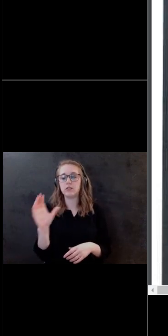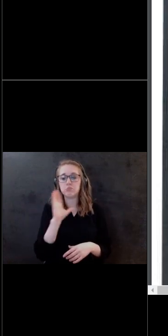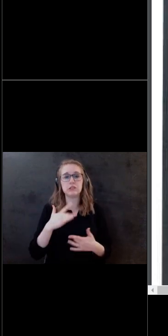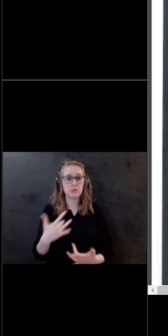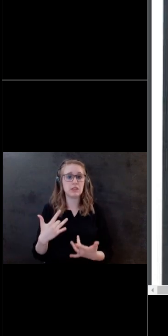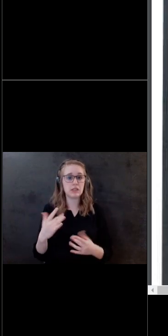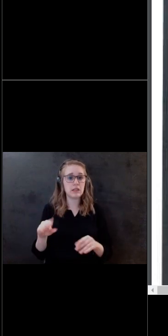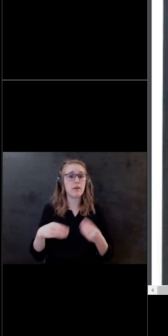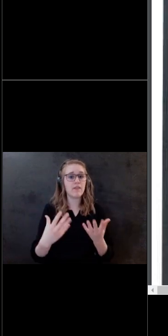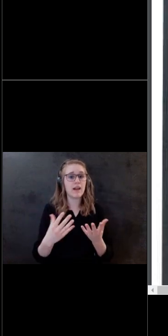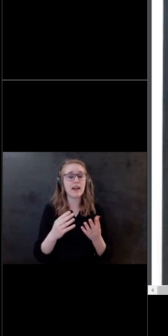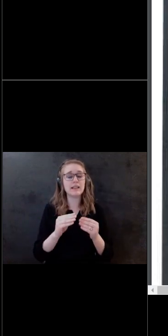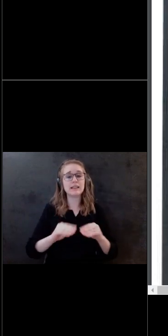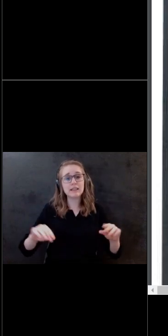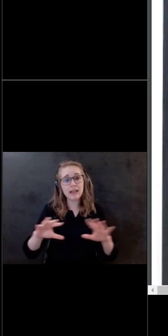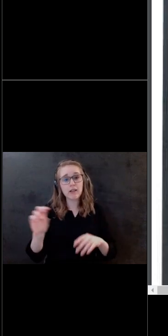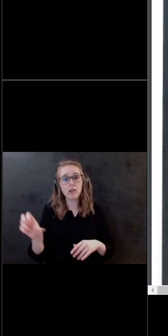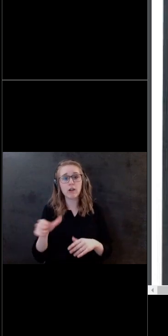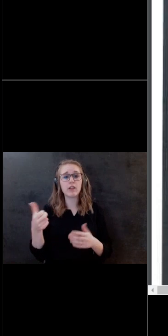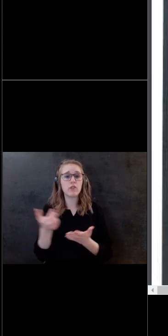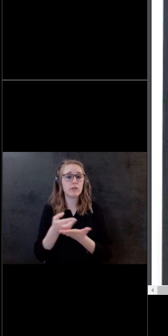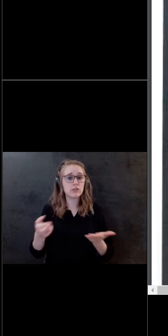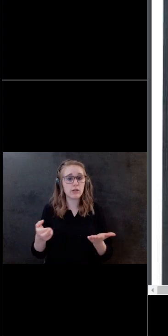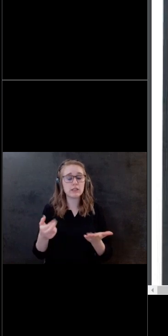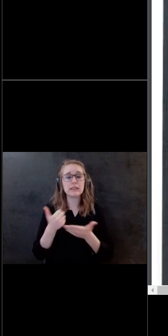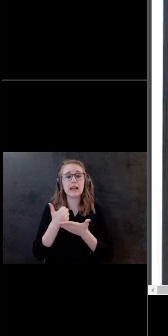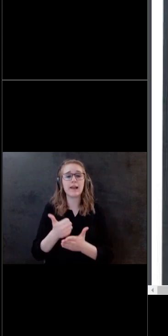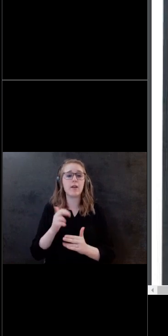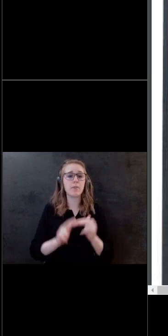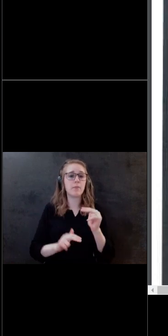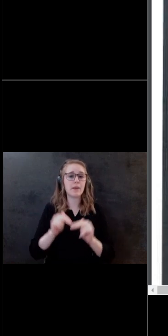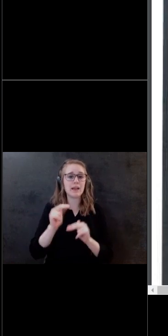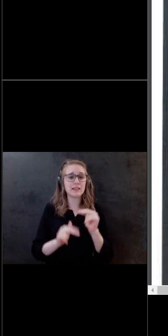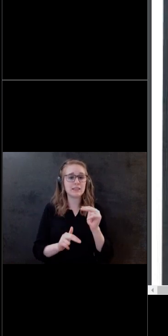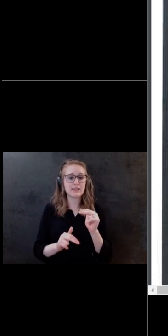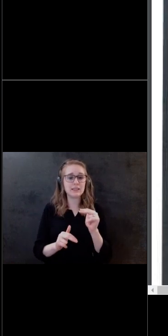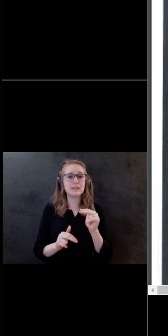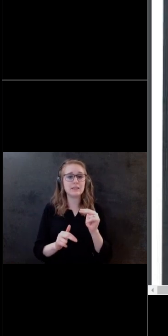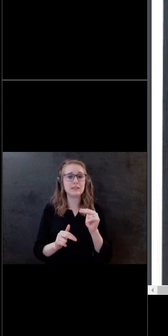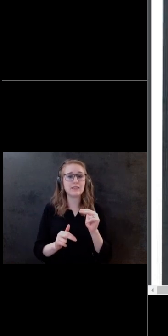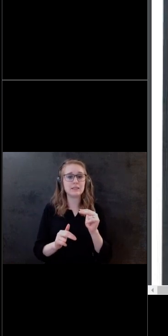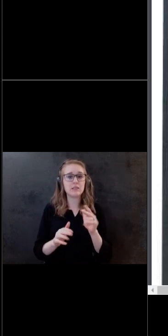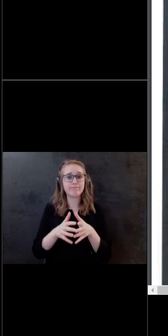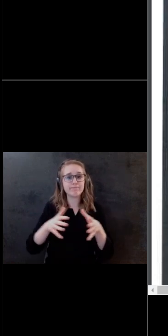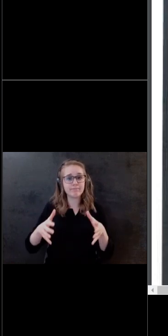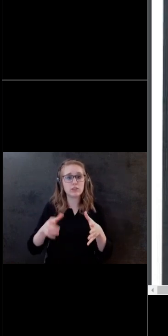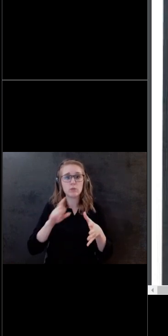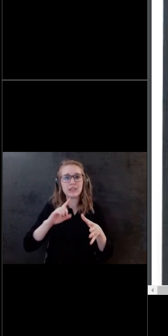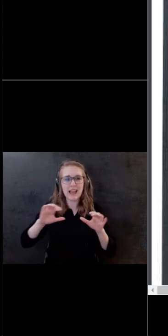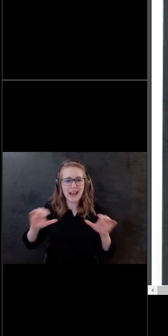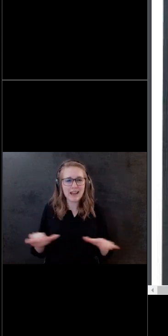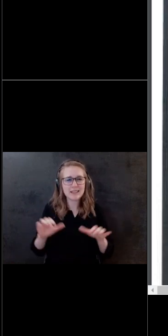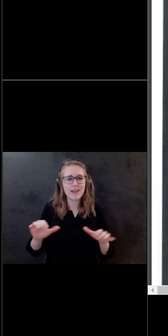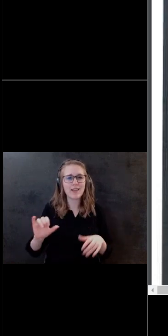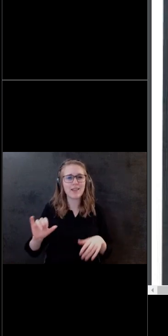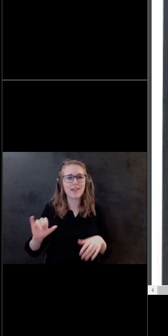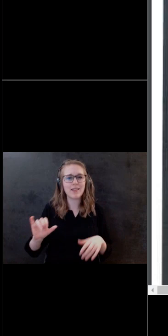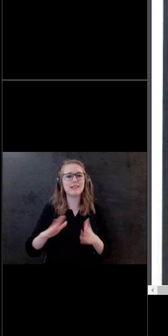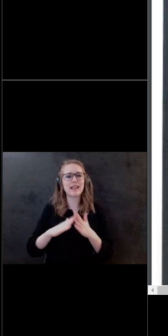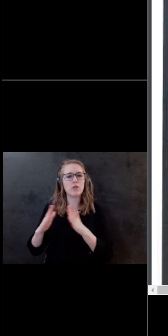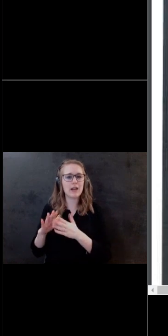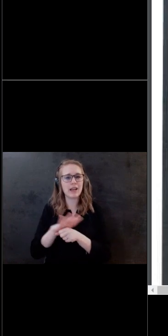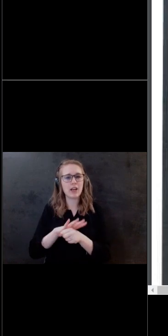contribute land or other resources to build the ultimate build out to activate this downtown area. And I think